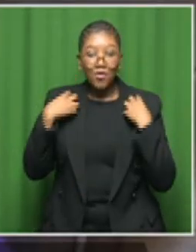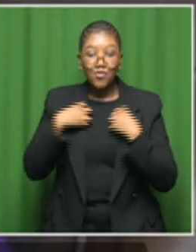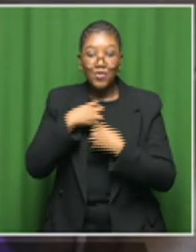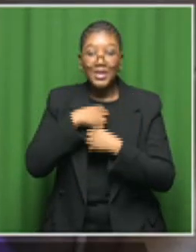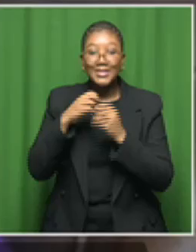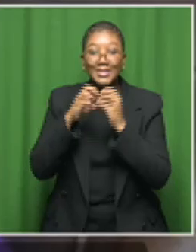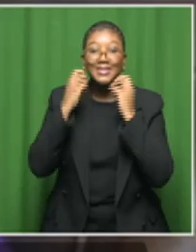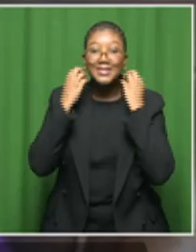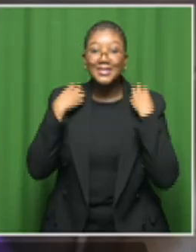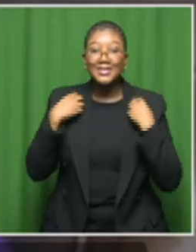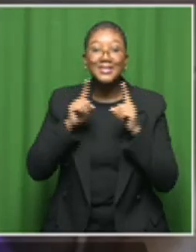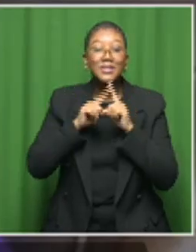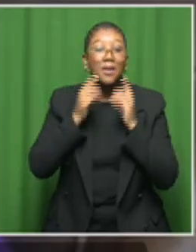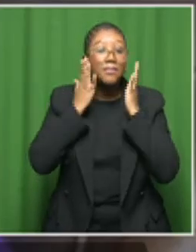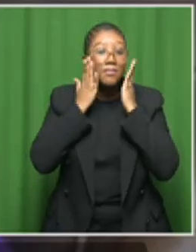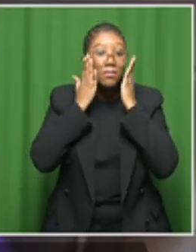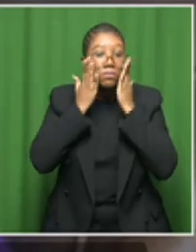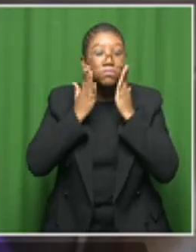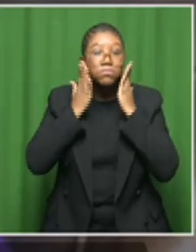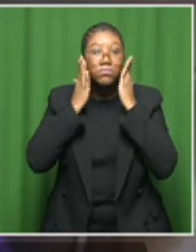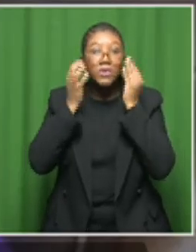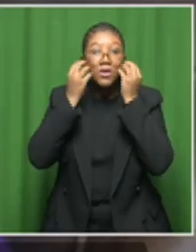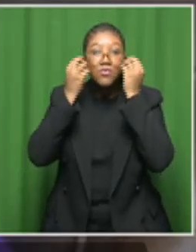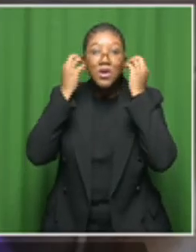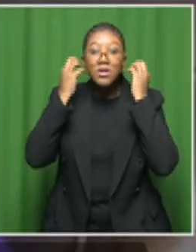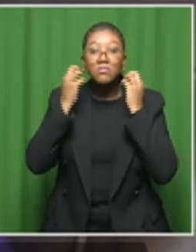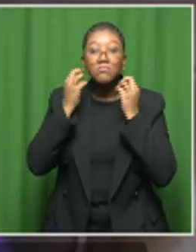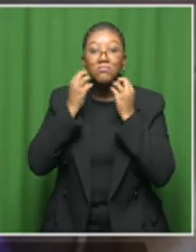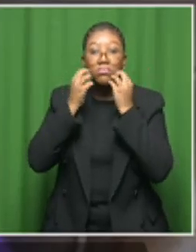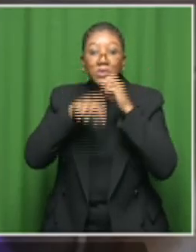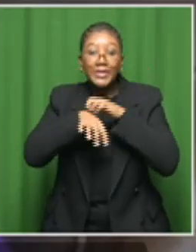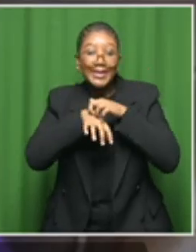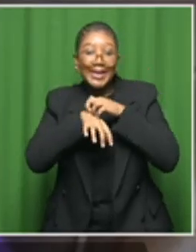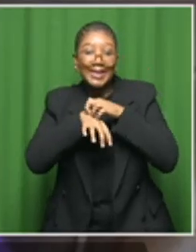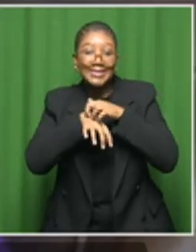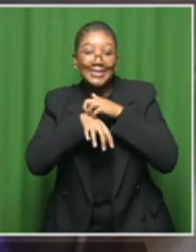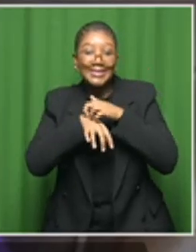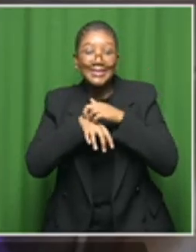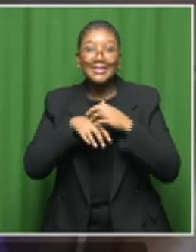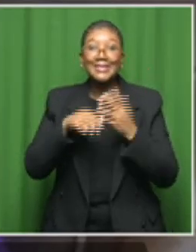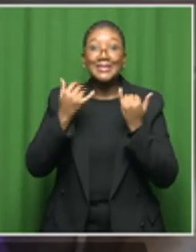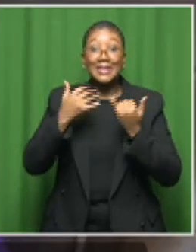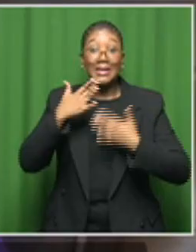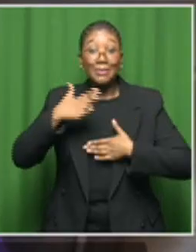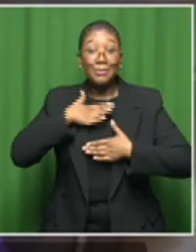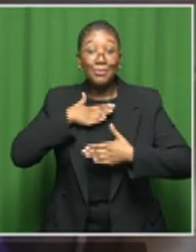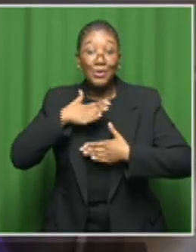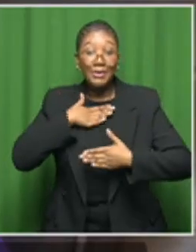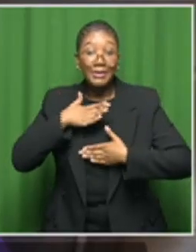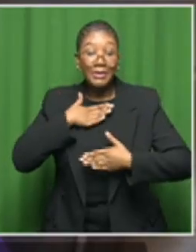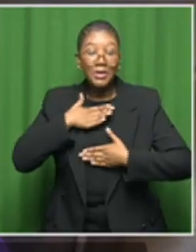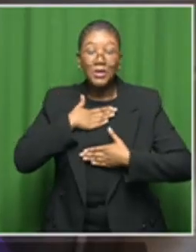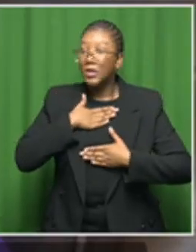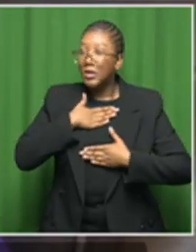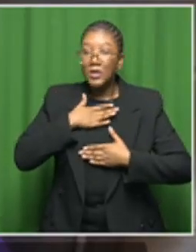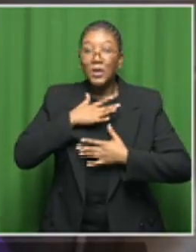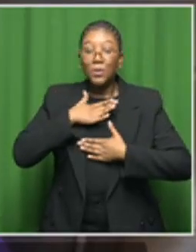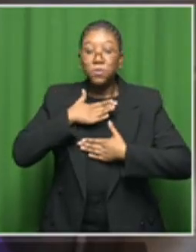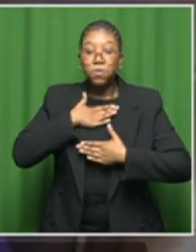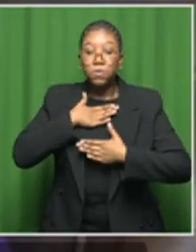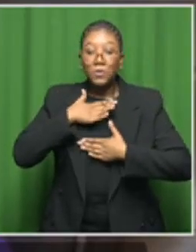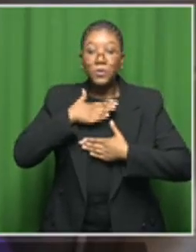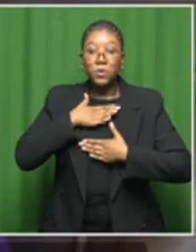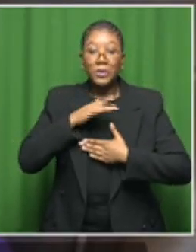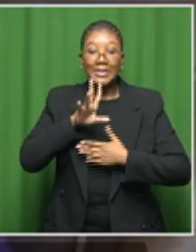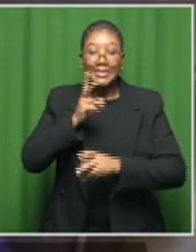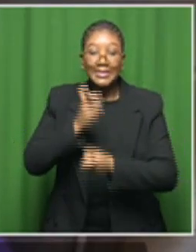cheeks. And I remember that day very vividly. I couldn't breathe and I couldn't, get out of the couch.